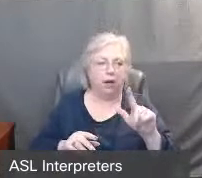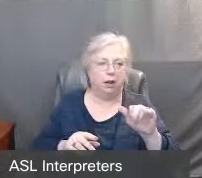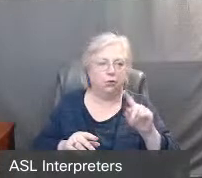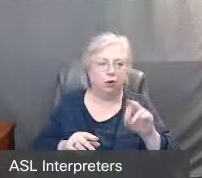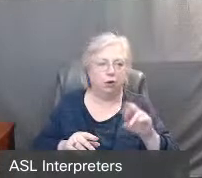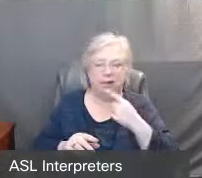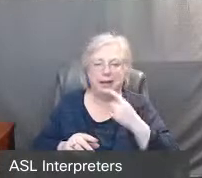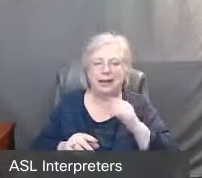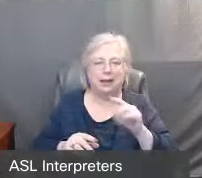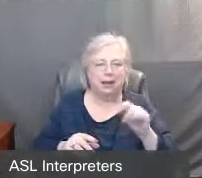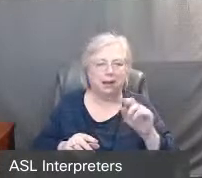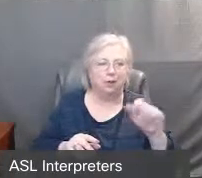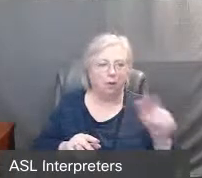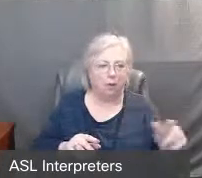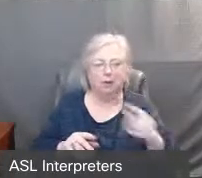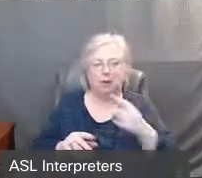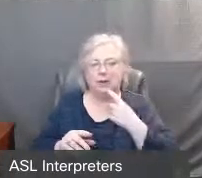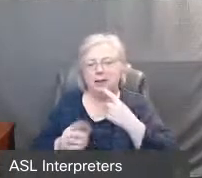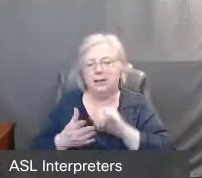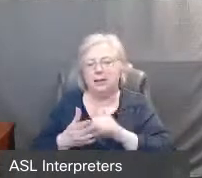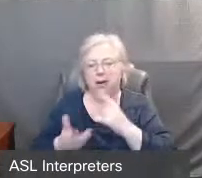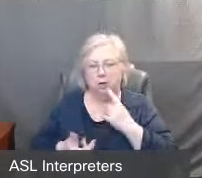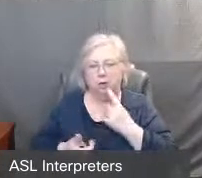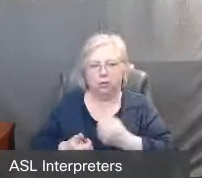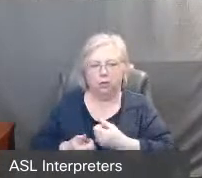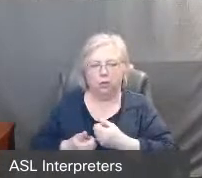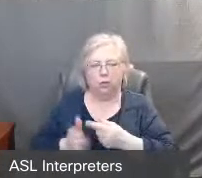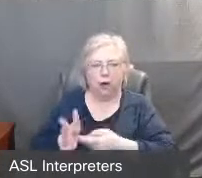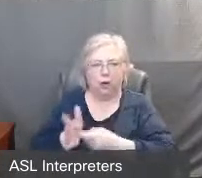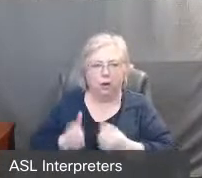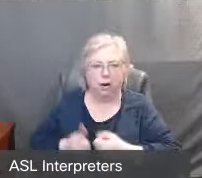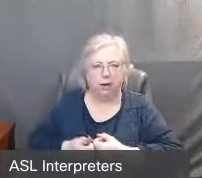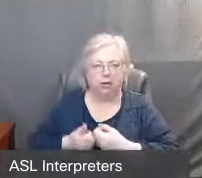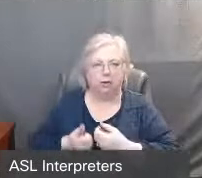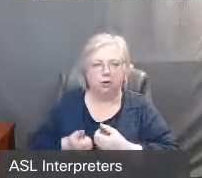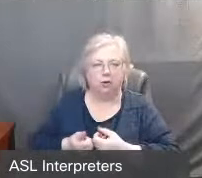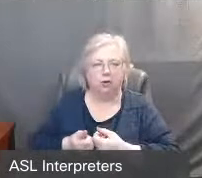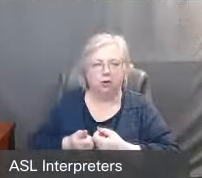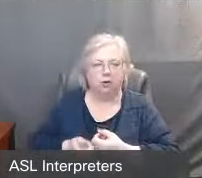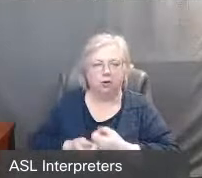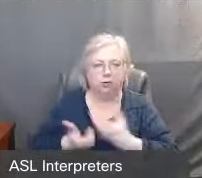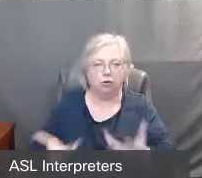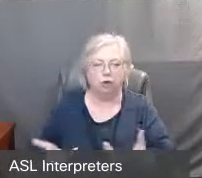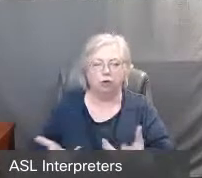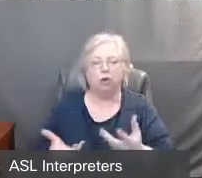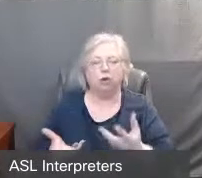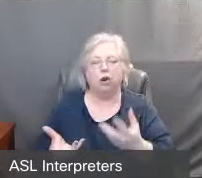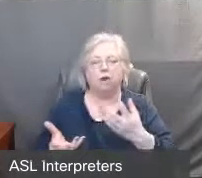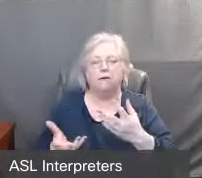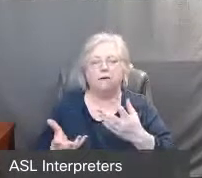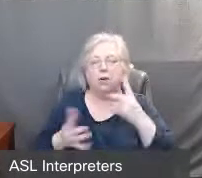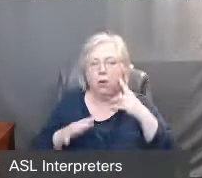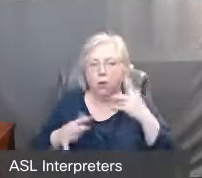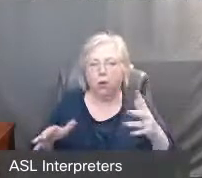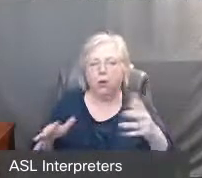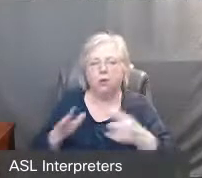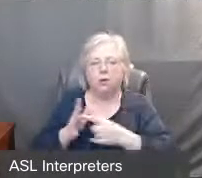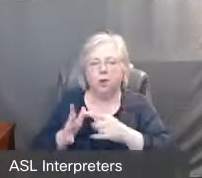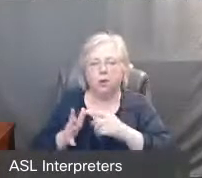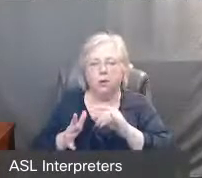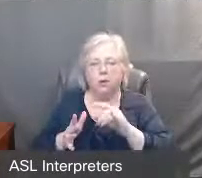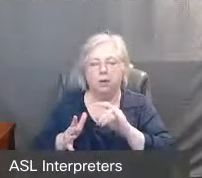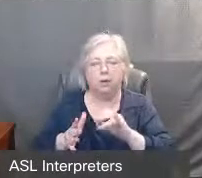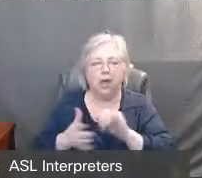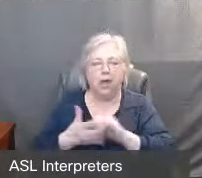seller disclosure form requires disclosure of neighborhood noise problems or other nuisances that would not be normal for